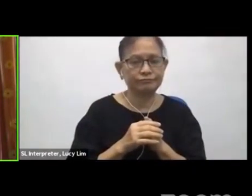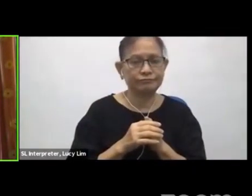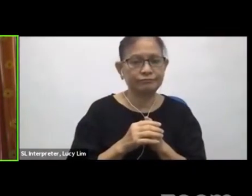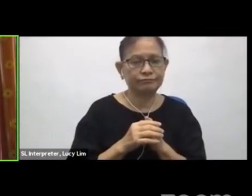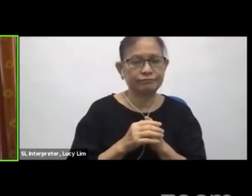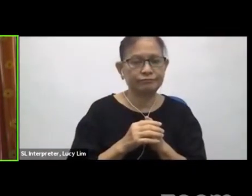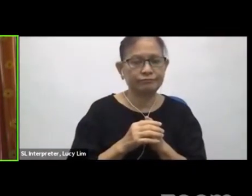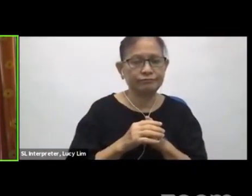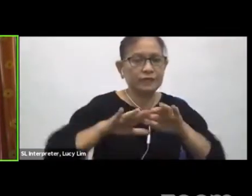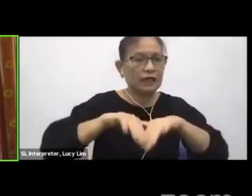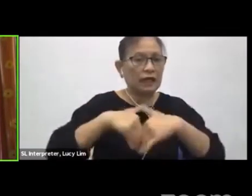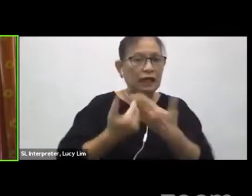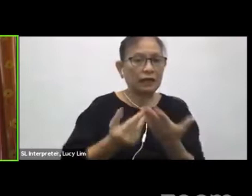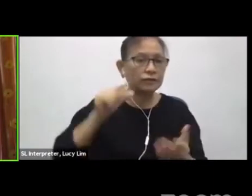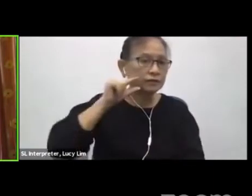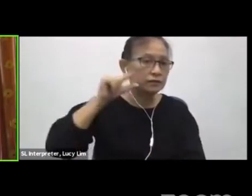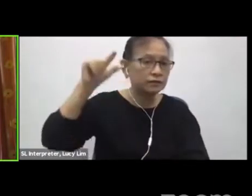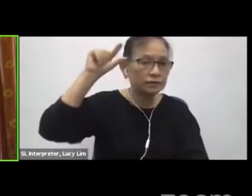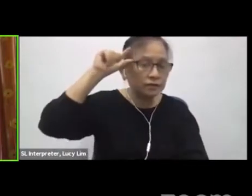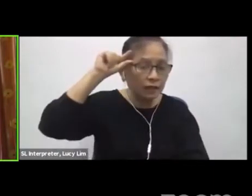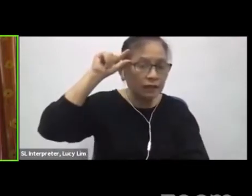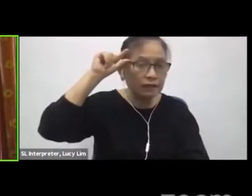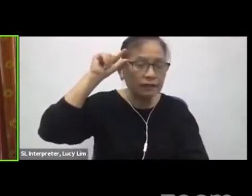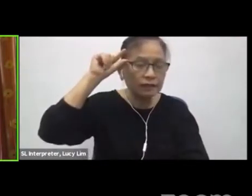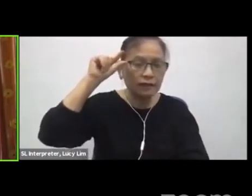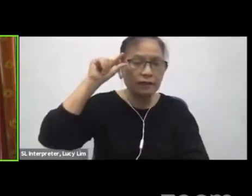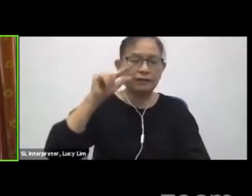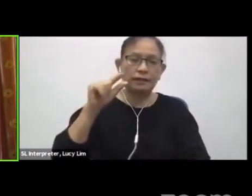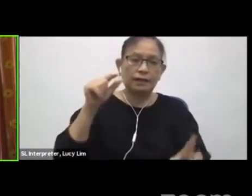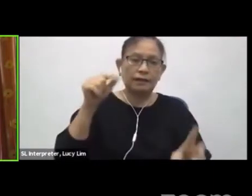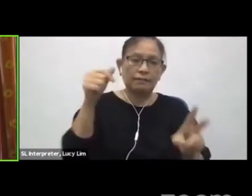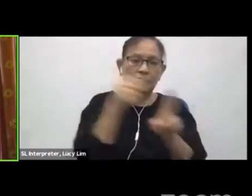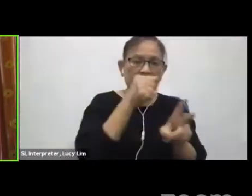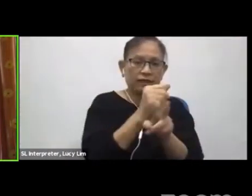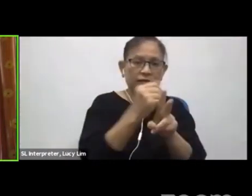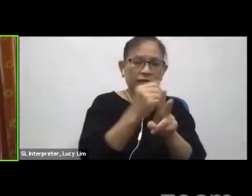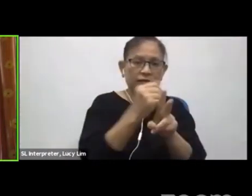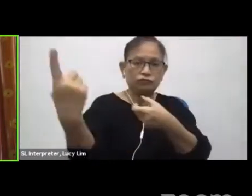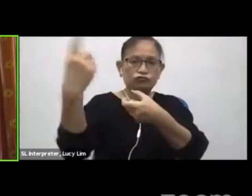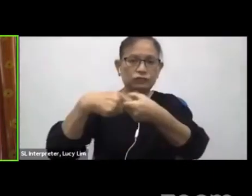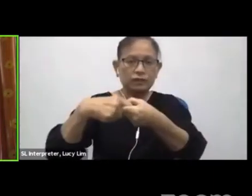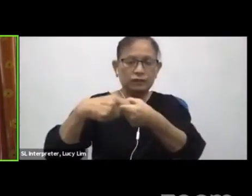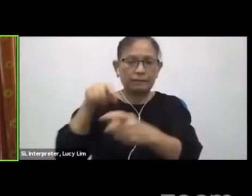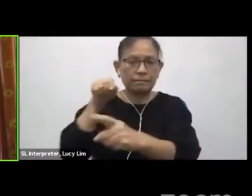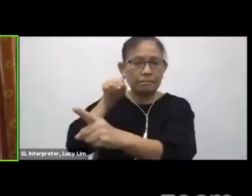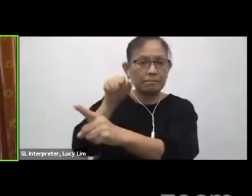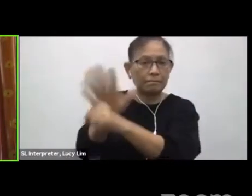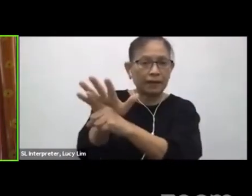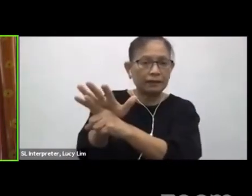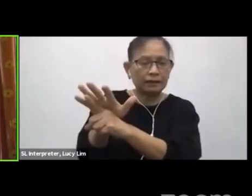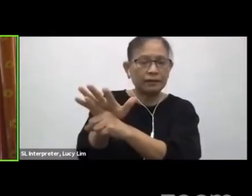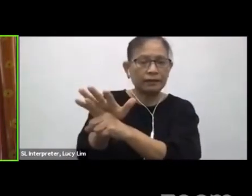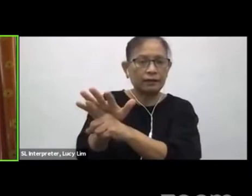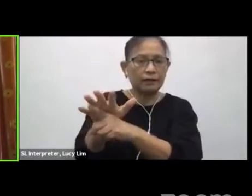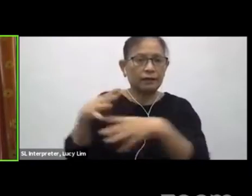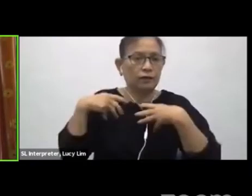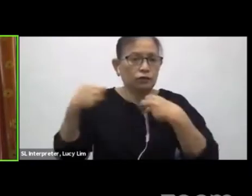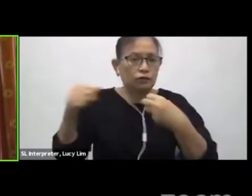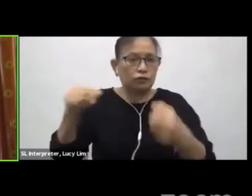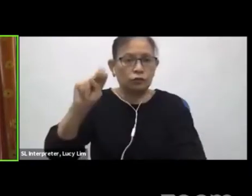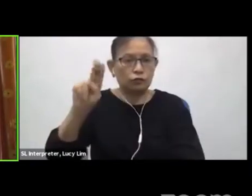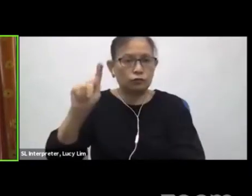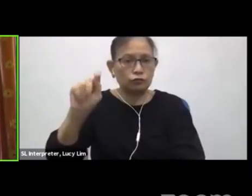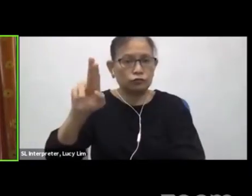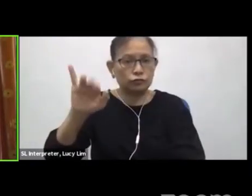Or how is gender-based violence related to or impacting nutritional status of women and